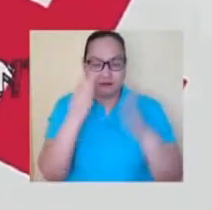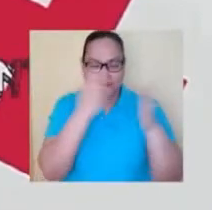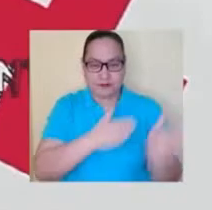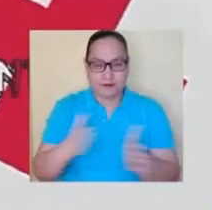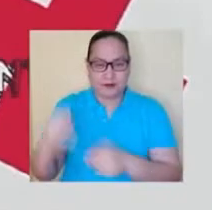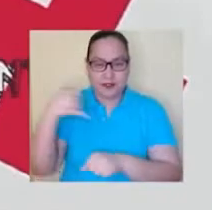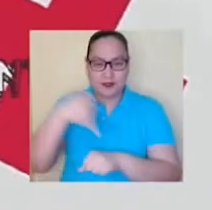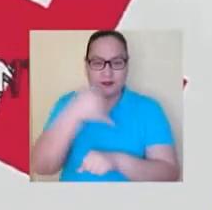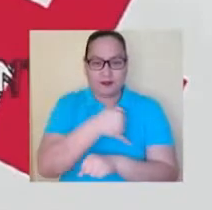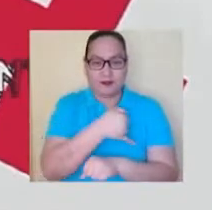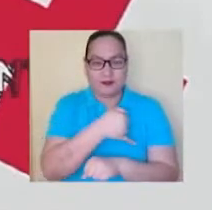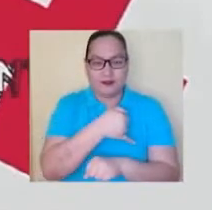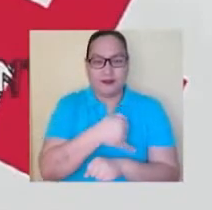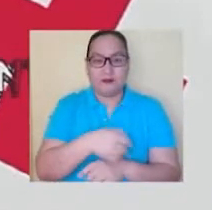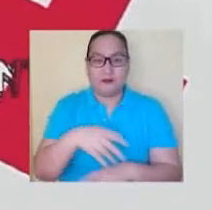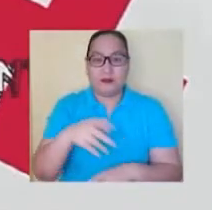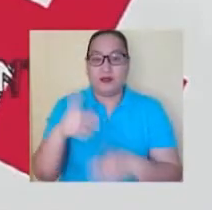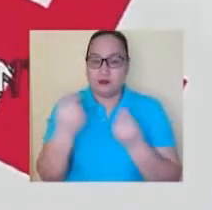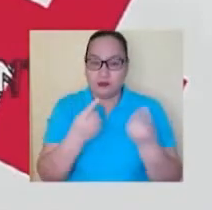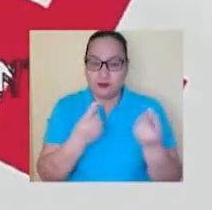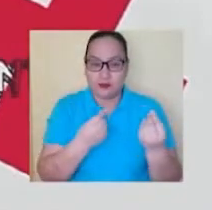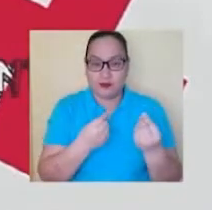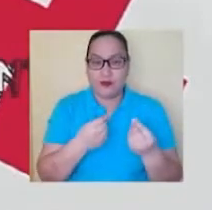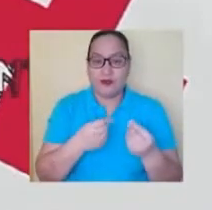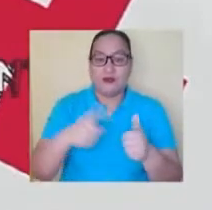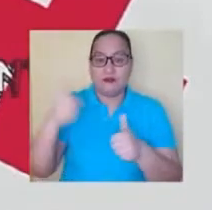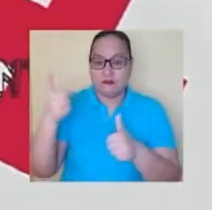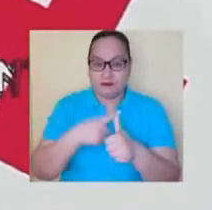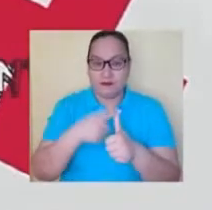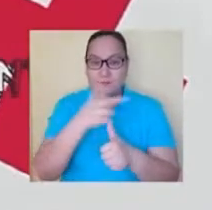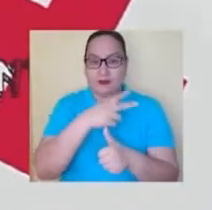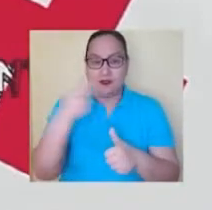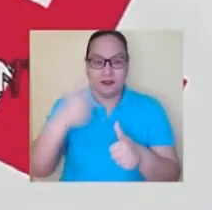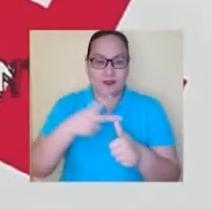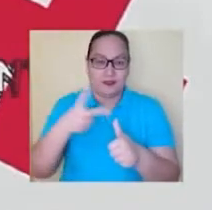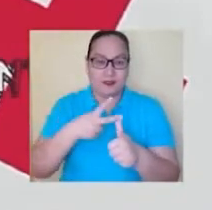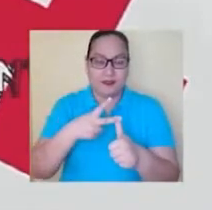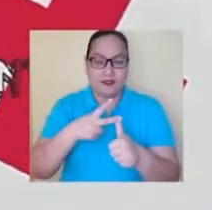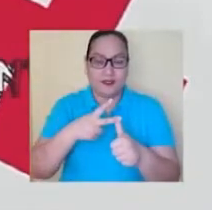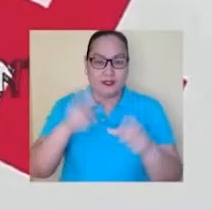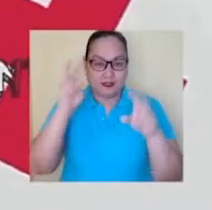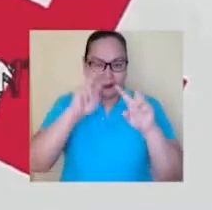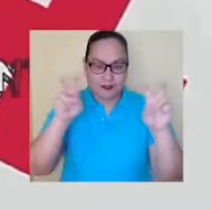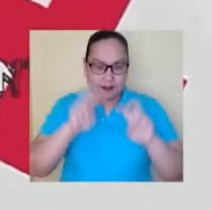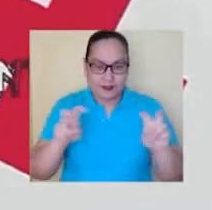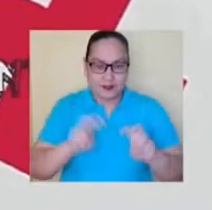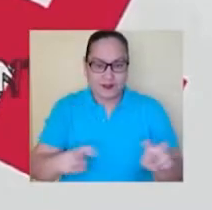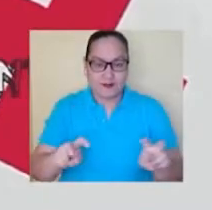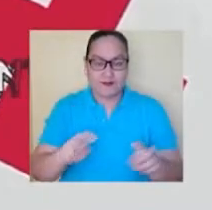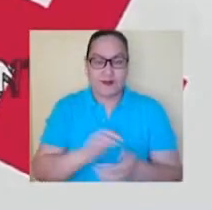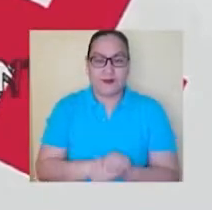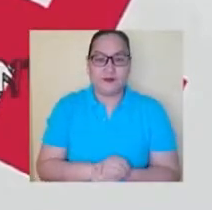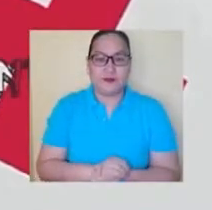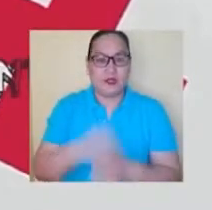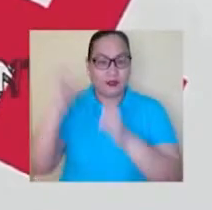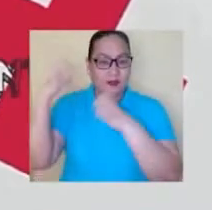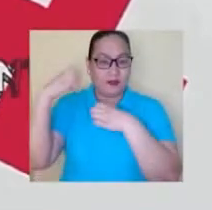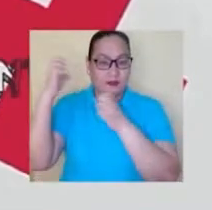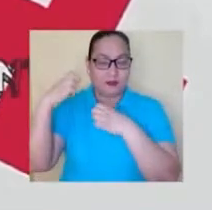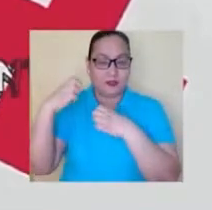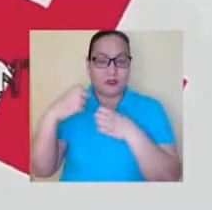conducting the primary and secondary survey of the victim's condition. It is expected that at the end of this